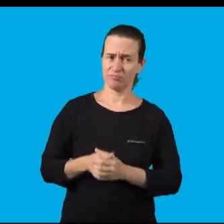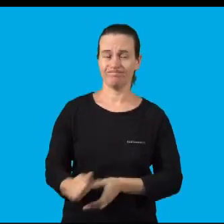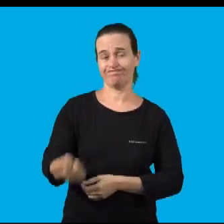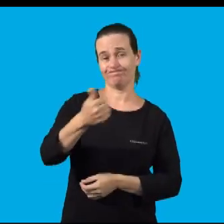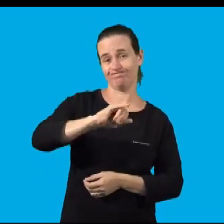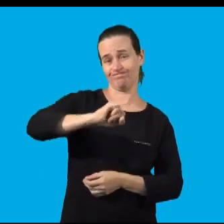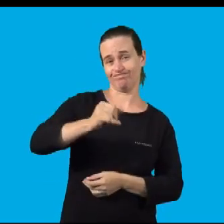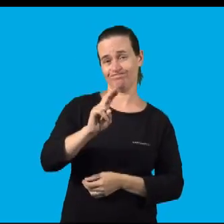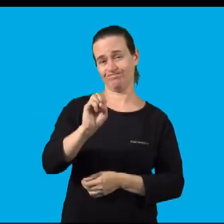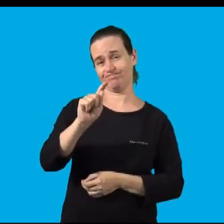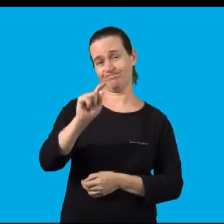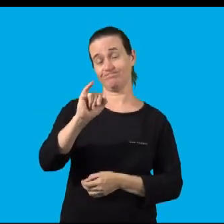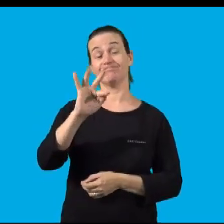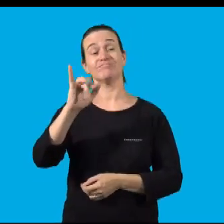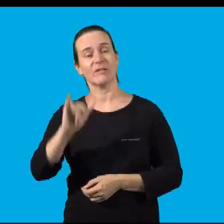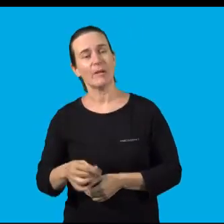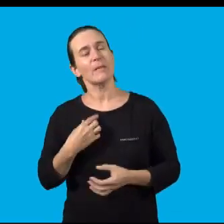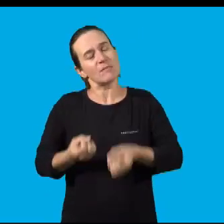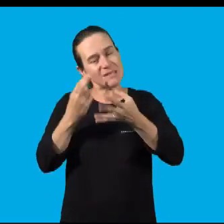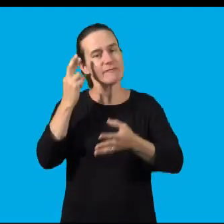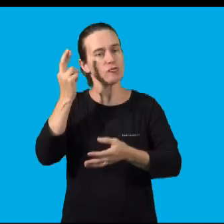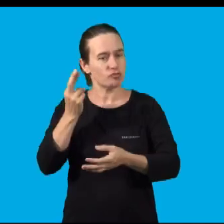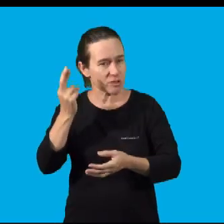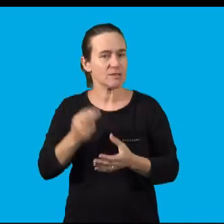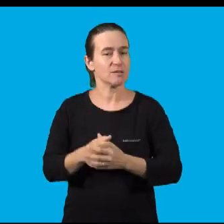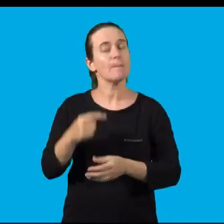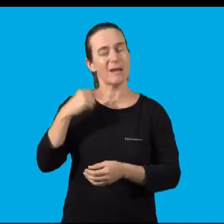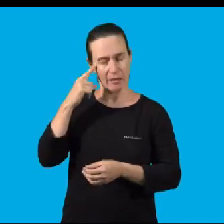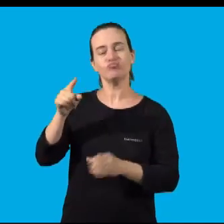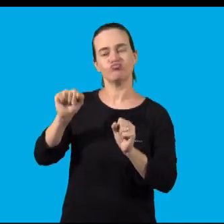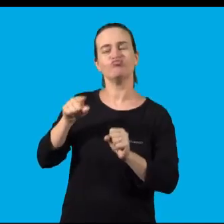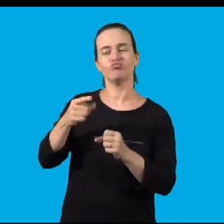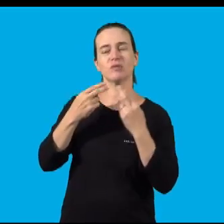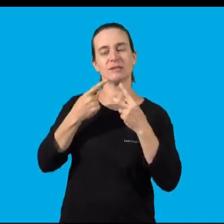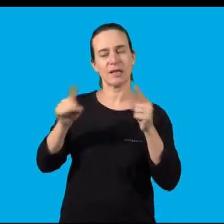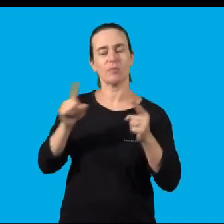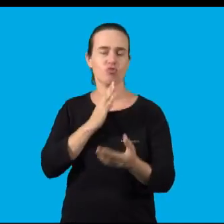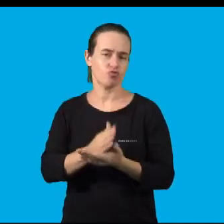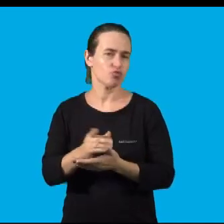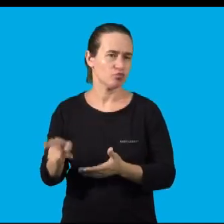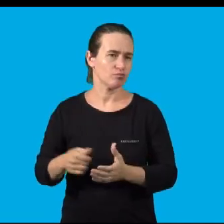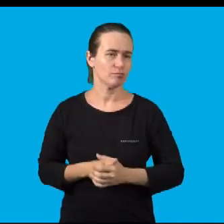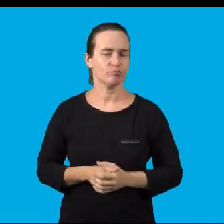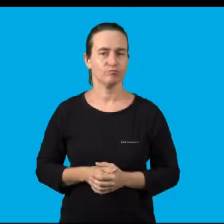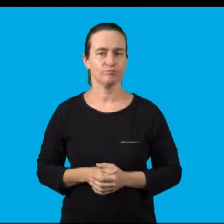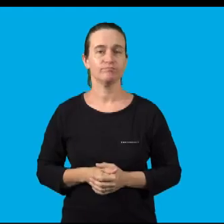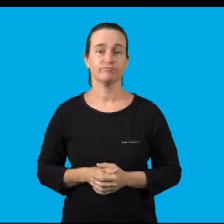its credibility. Justify, to give reasons to prove how reasonable a statement